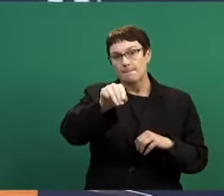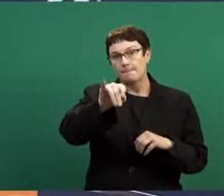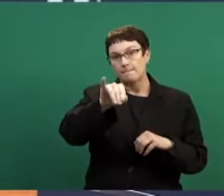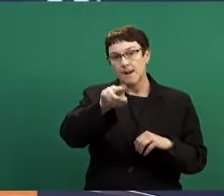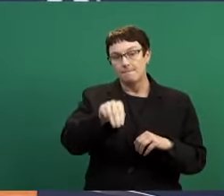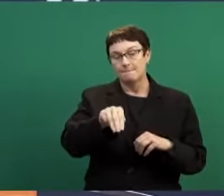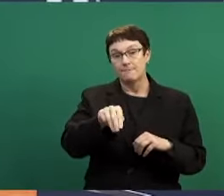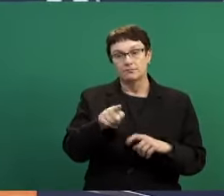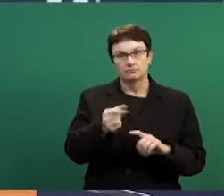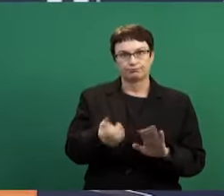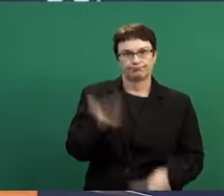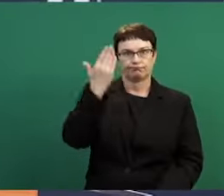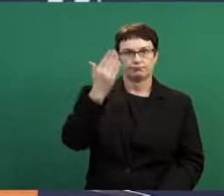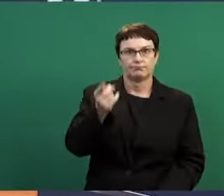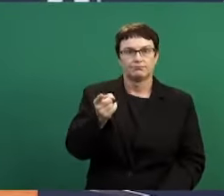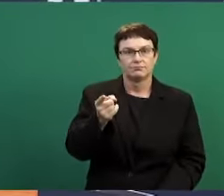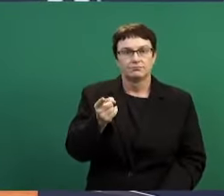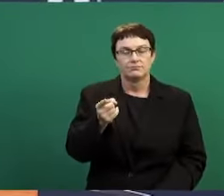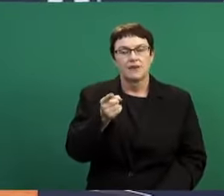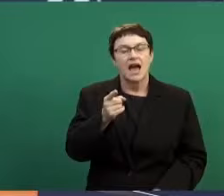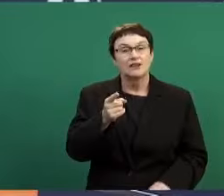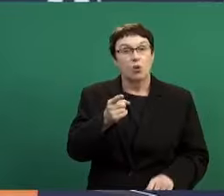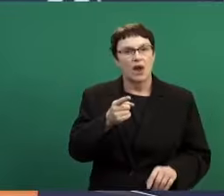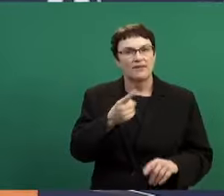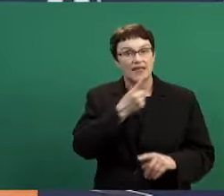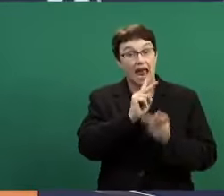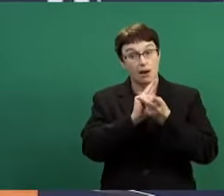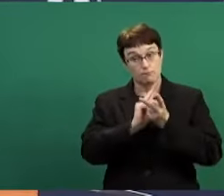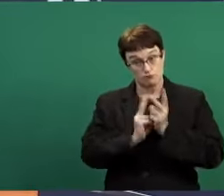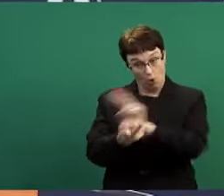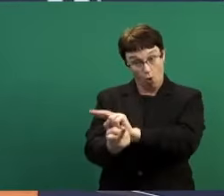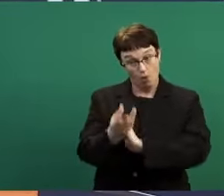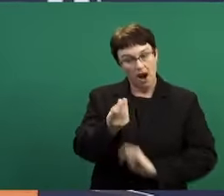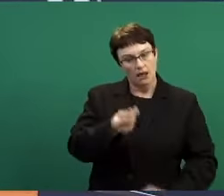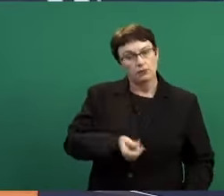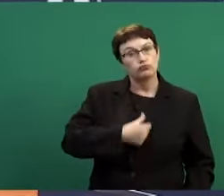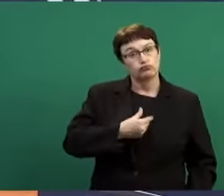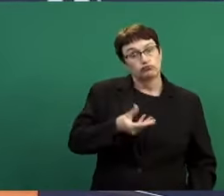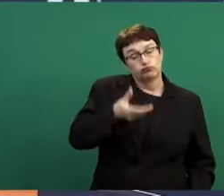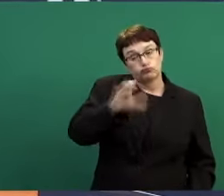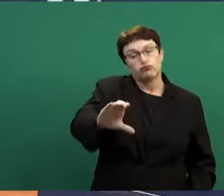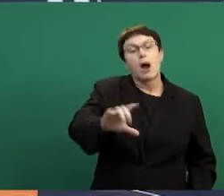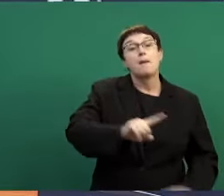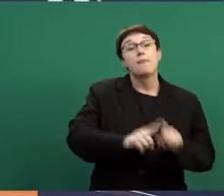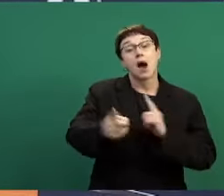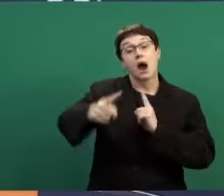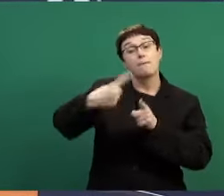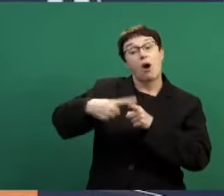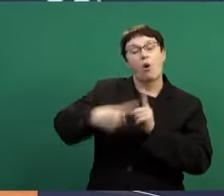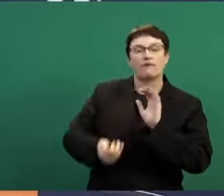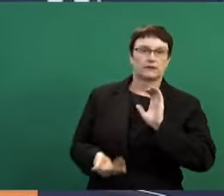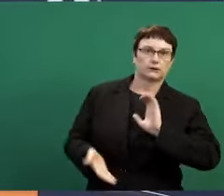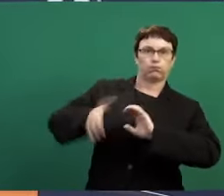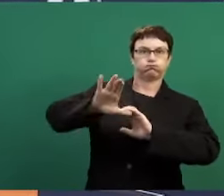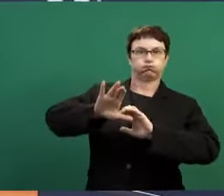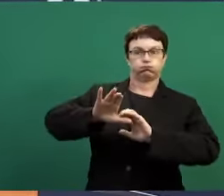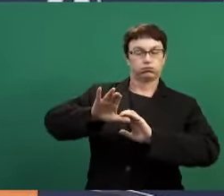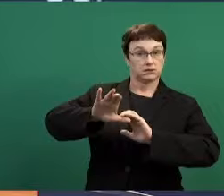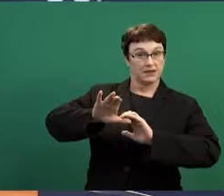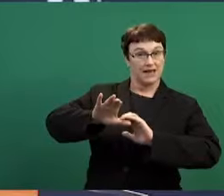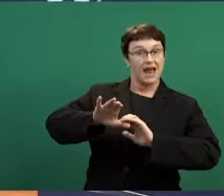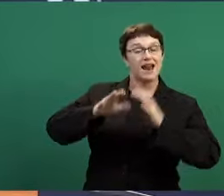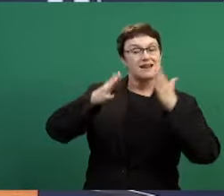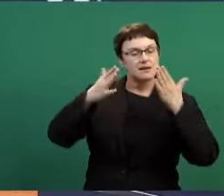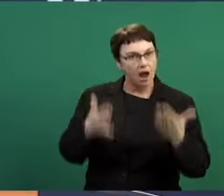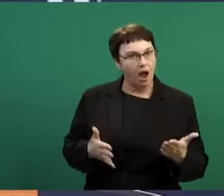up is a reflection of the global state of public finances. In other words, what we have